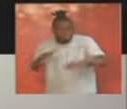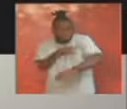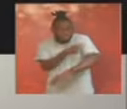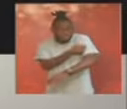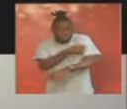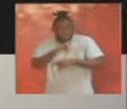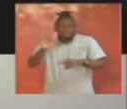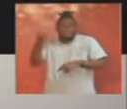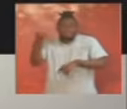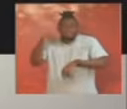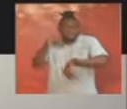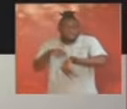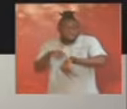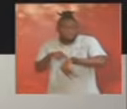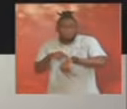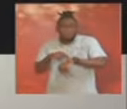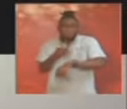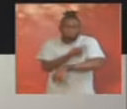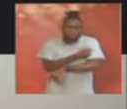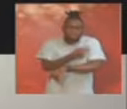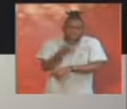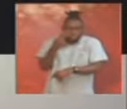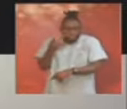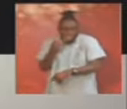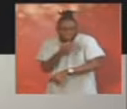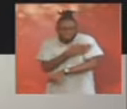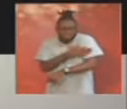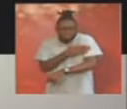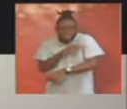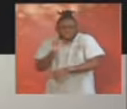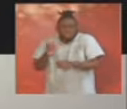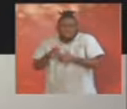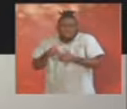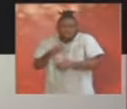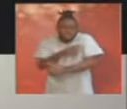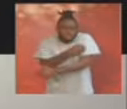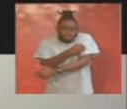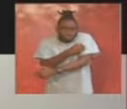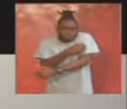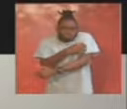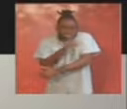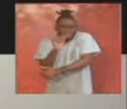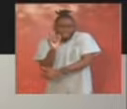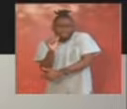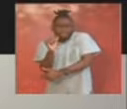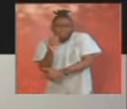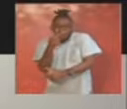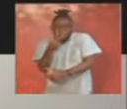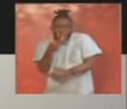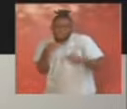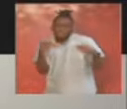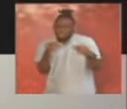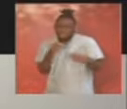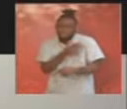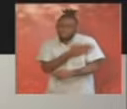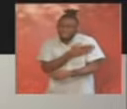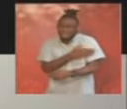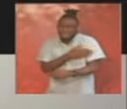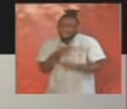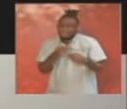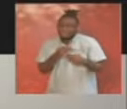would notice that the area tends to be tender, sometimes angry in terms of being red. It's painful, and children tend to be a bit on